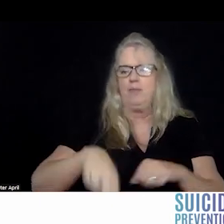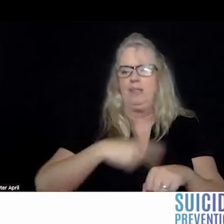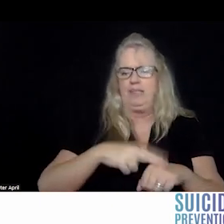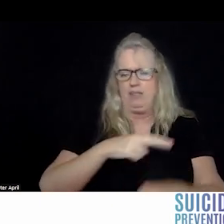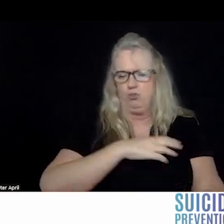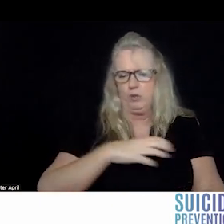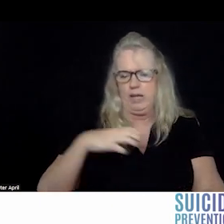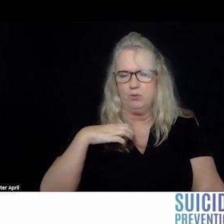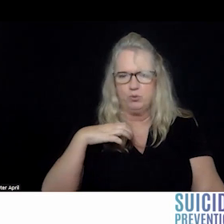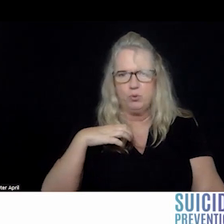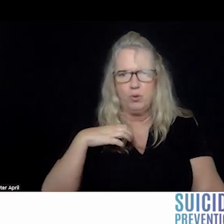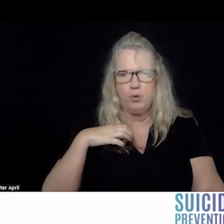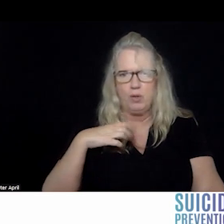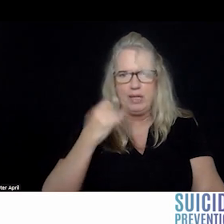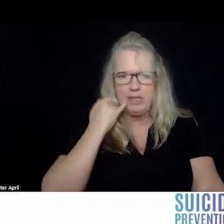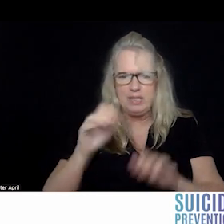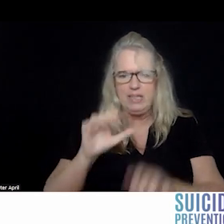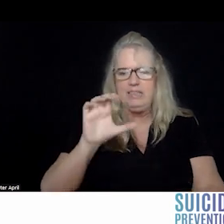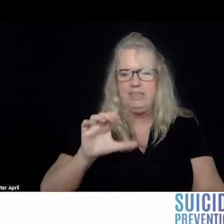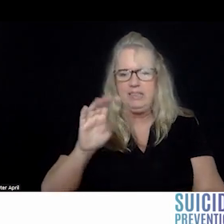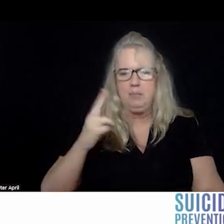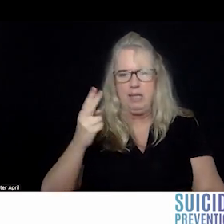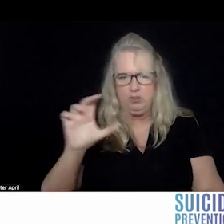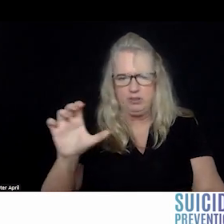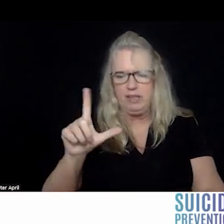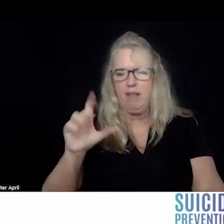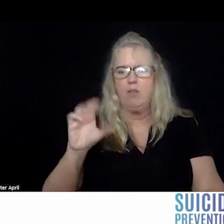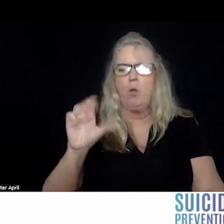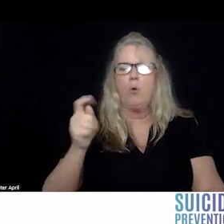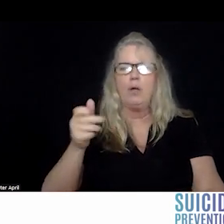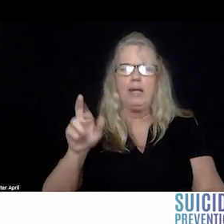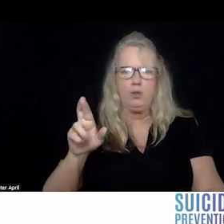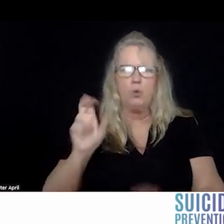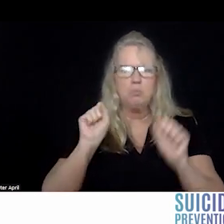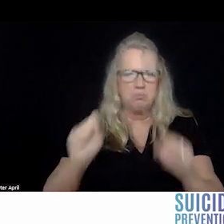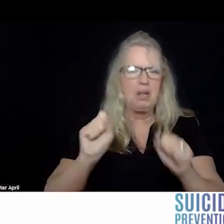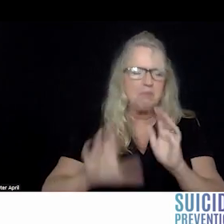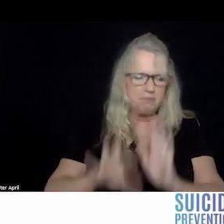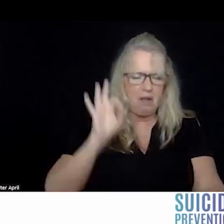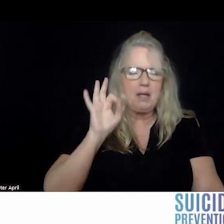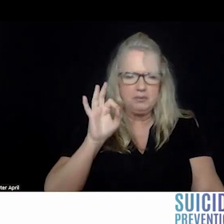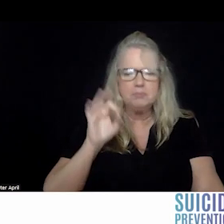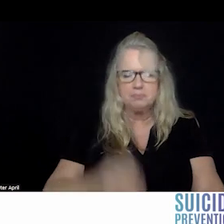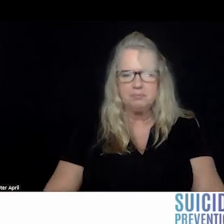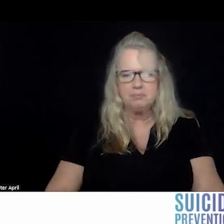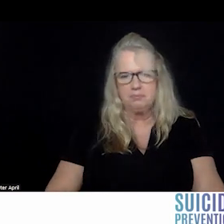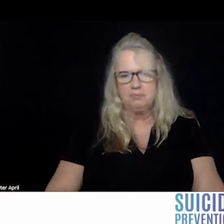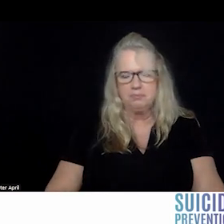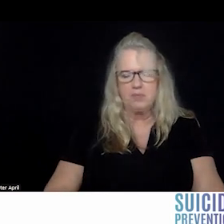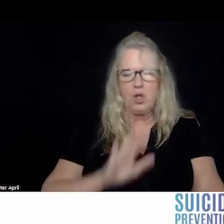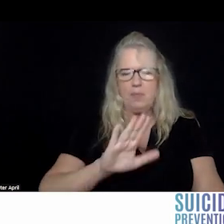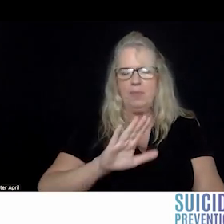site. I think if you type in CCBHC locator, you should be able to find that through their site.